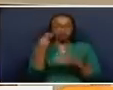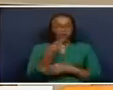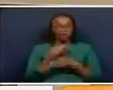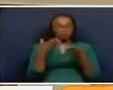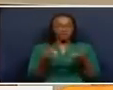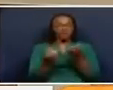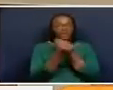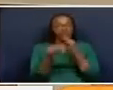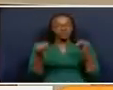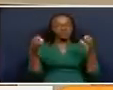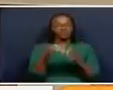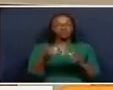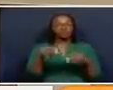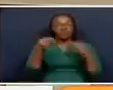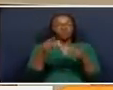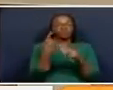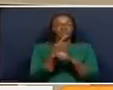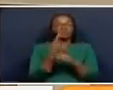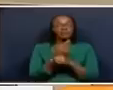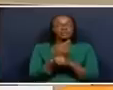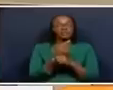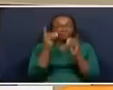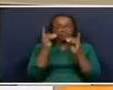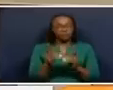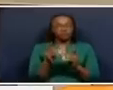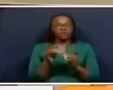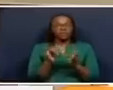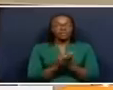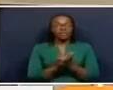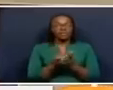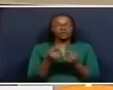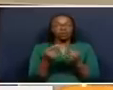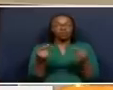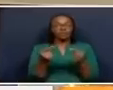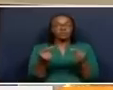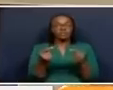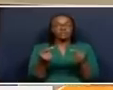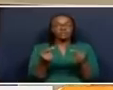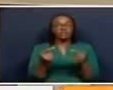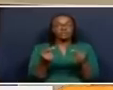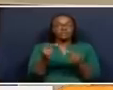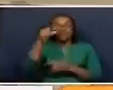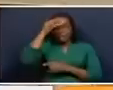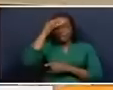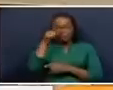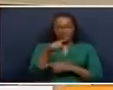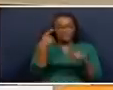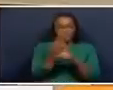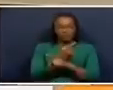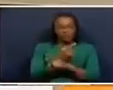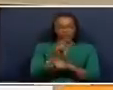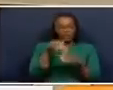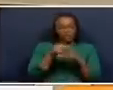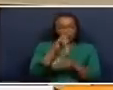has given numerous decisions that are actually against the incumbent, that are against the sitting government. This is a different time. In